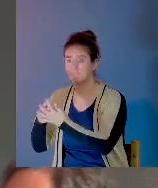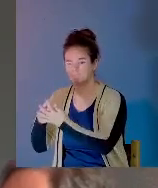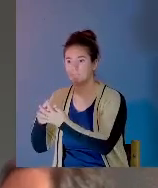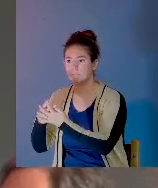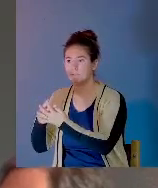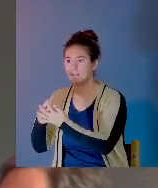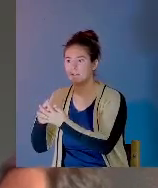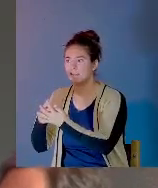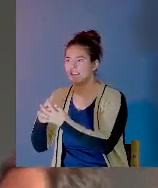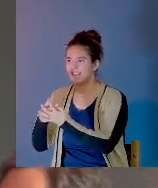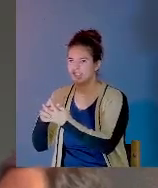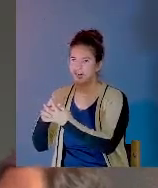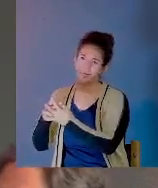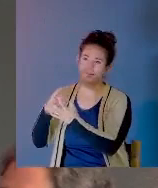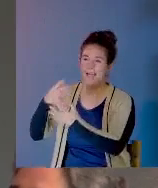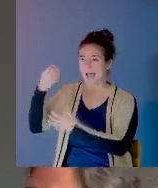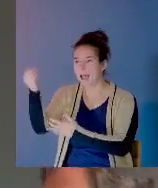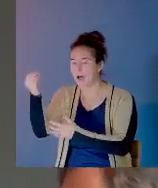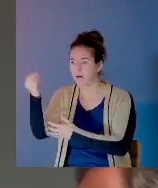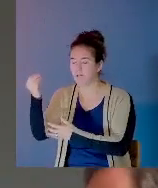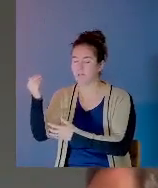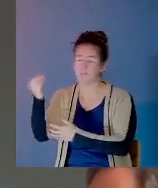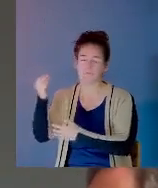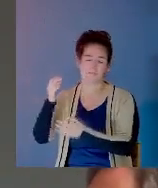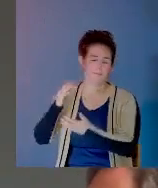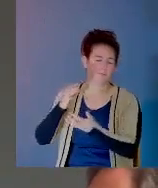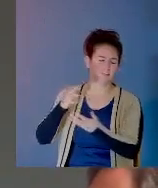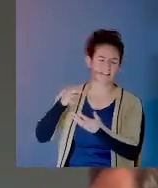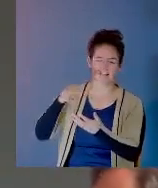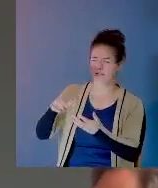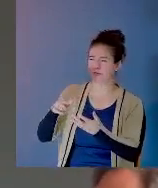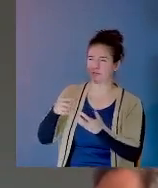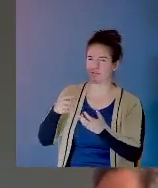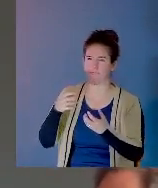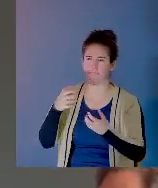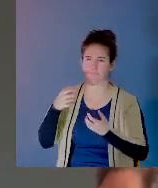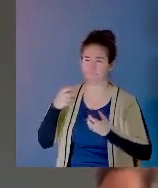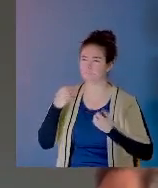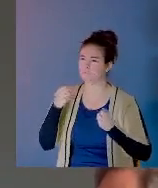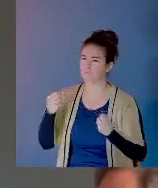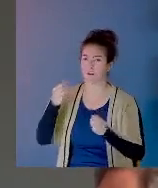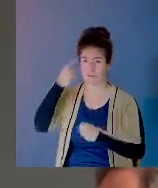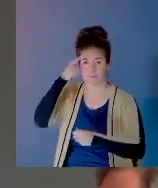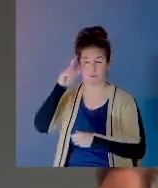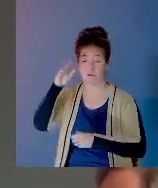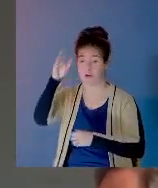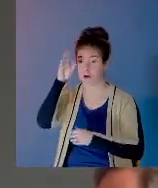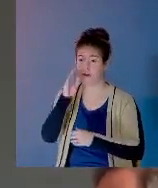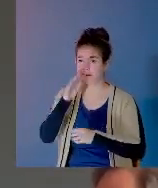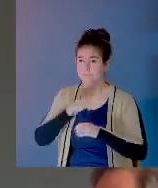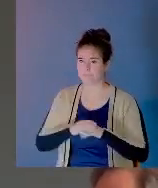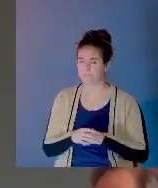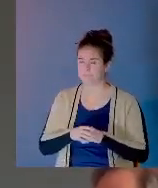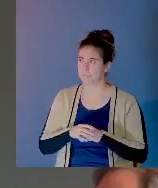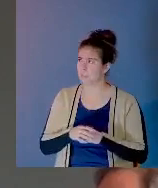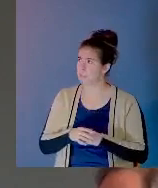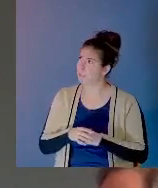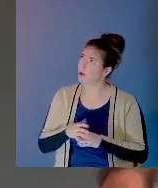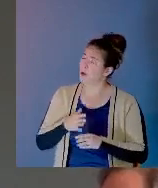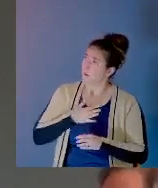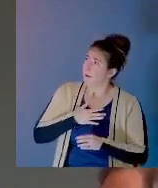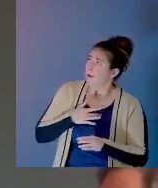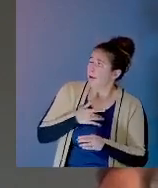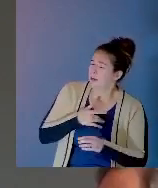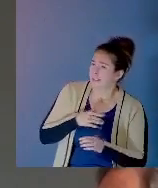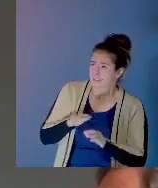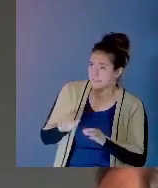when he got out of prison, and just stirred up my heart as a little kid. And so it's